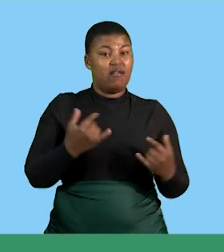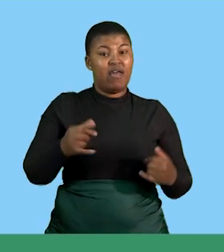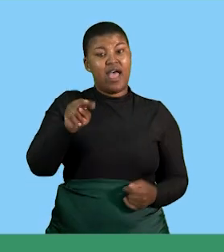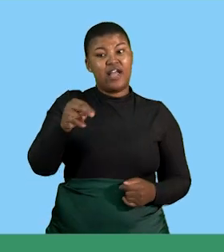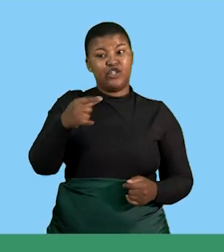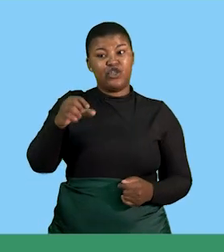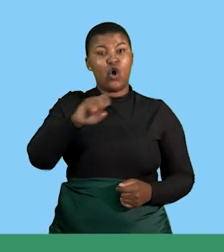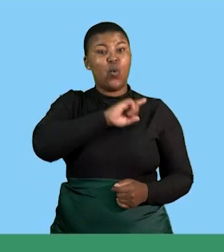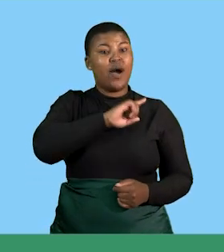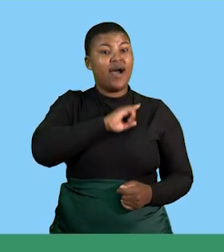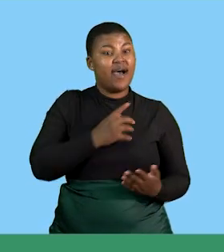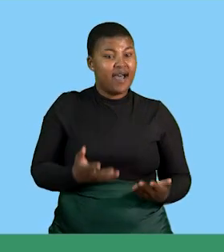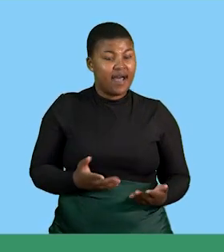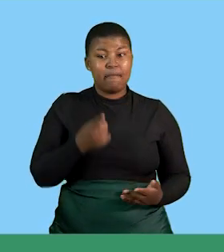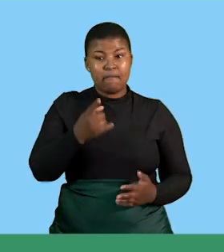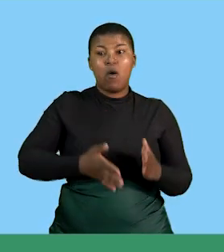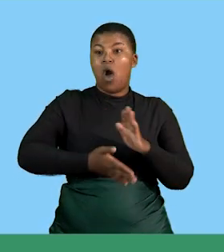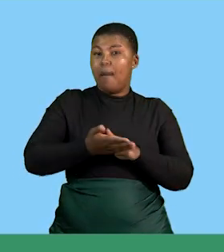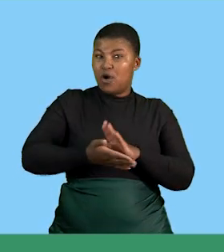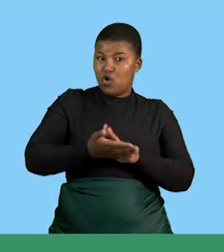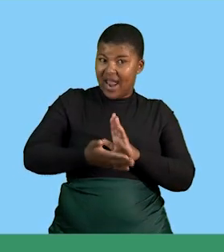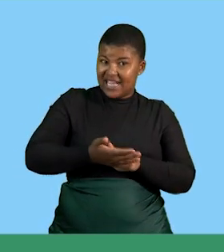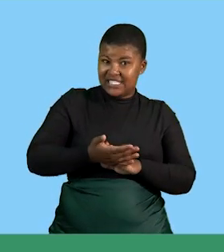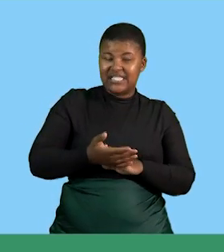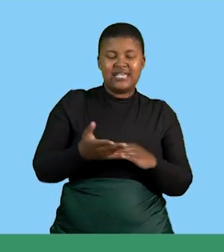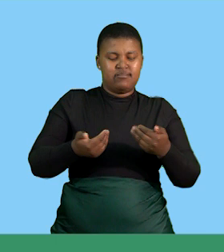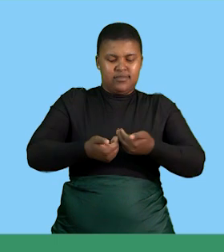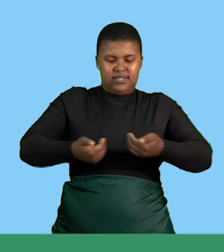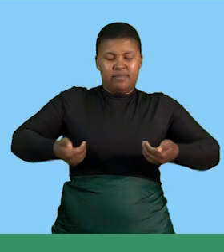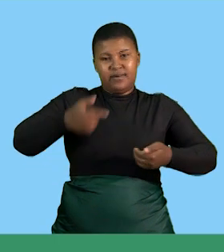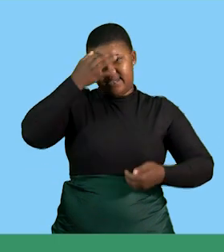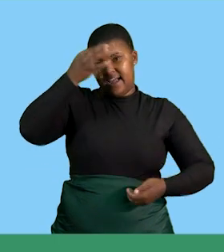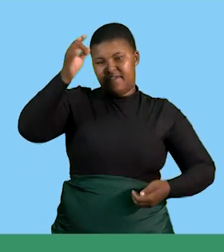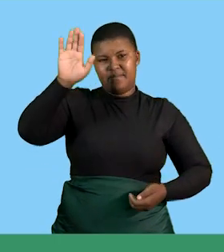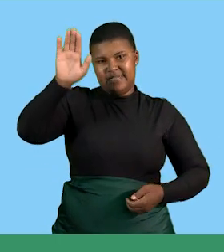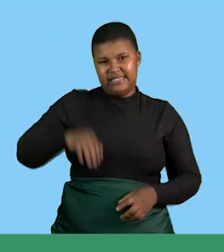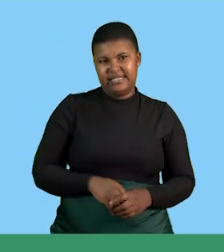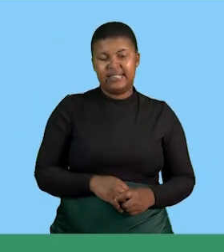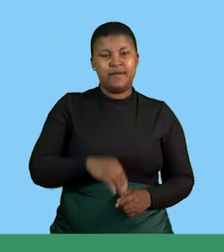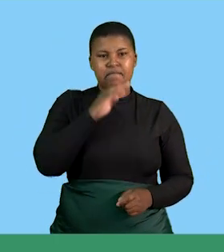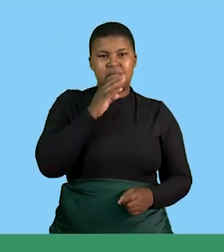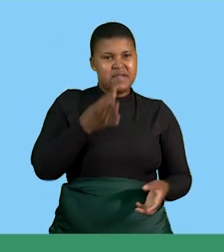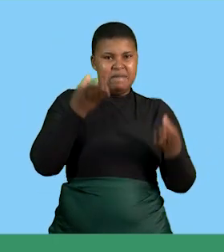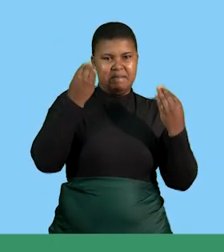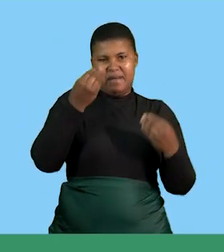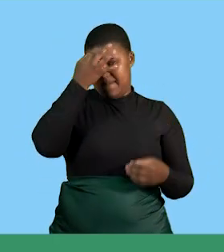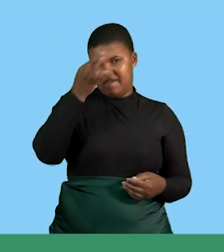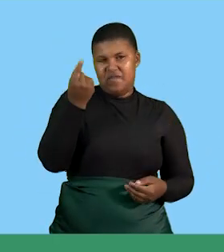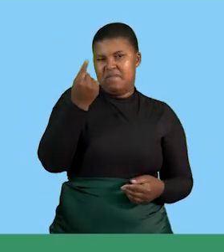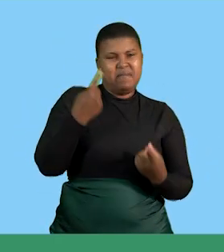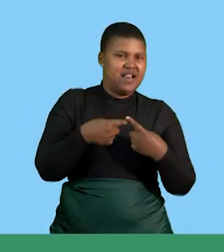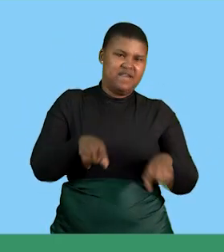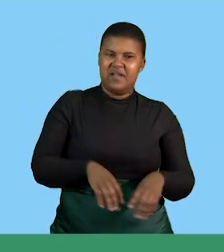the fact that they operate separately from the government. So they don't get government funding. They